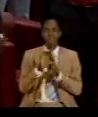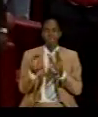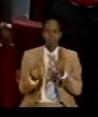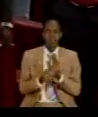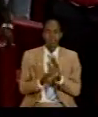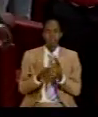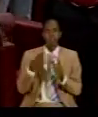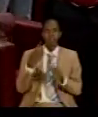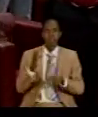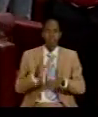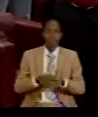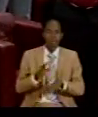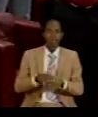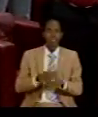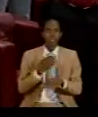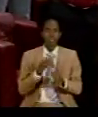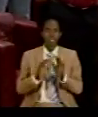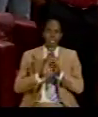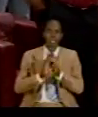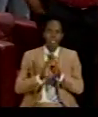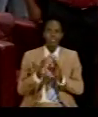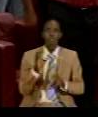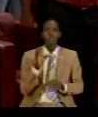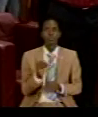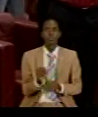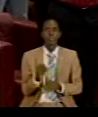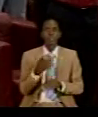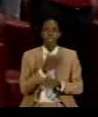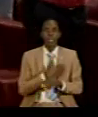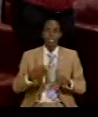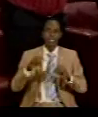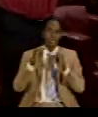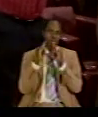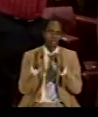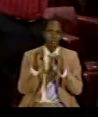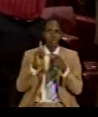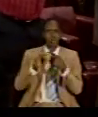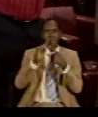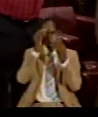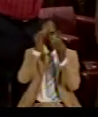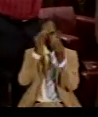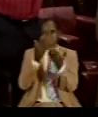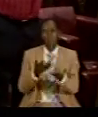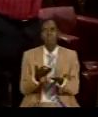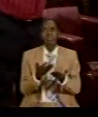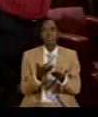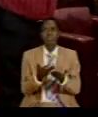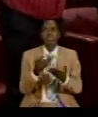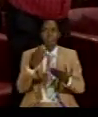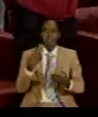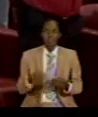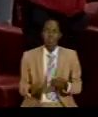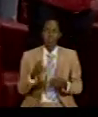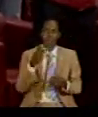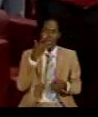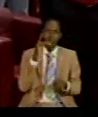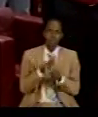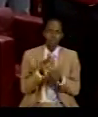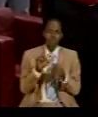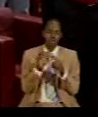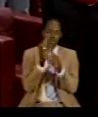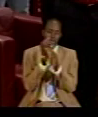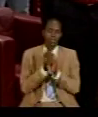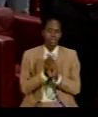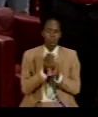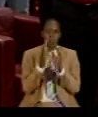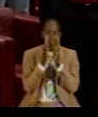a warning, an example, an instruction to obey, a promise to claim. Pray